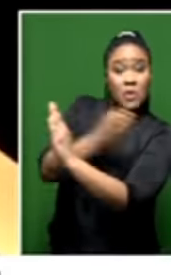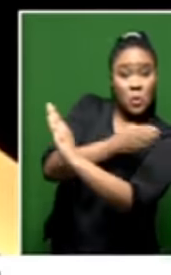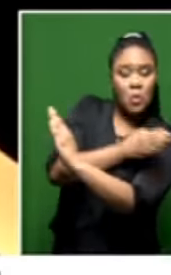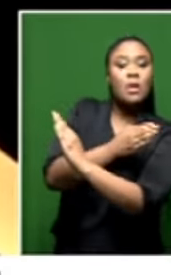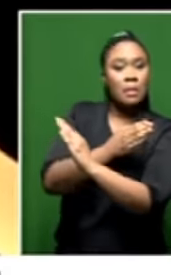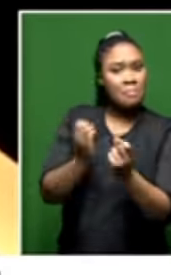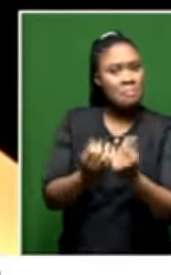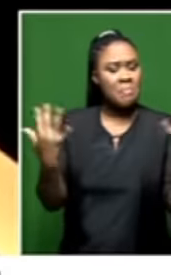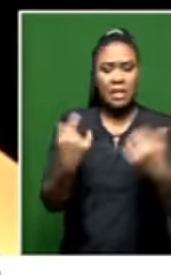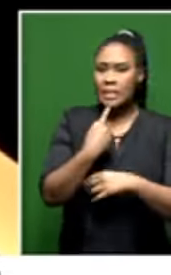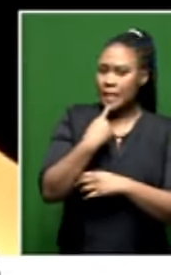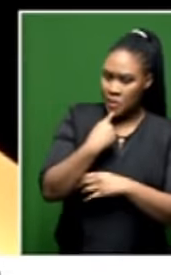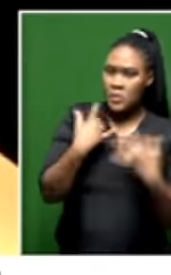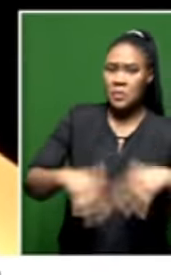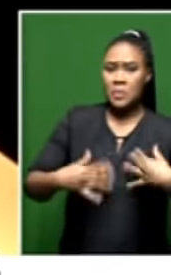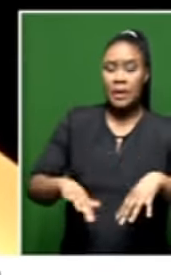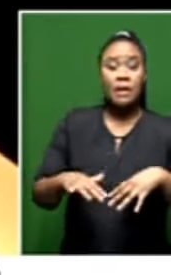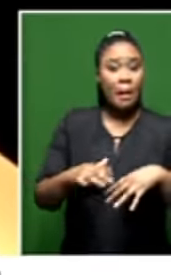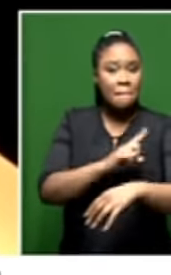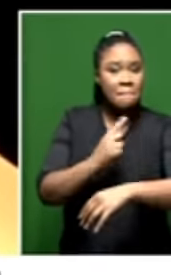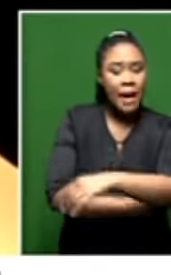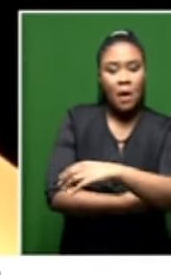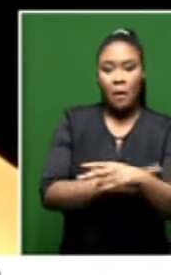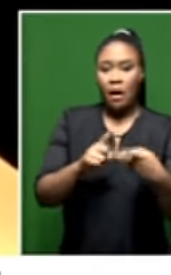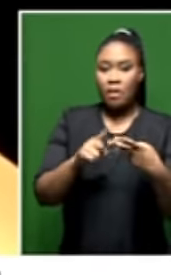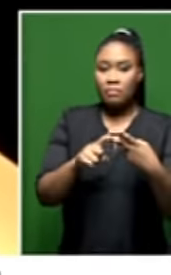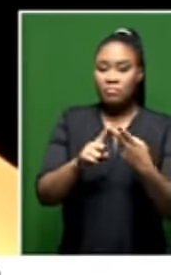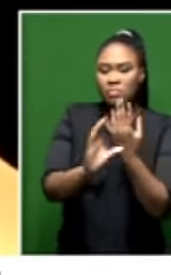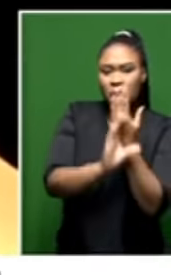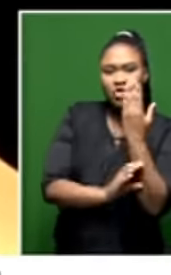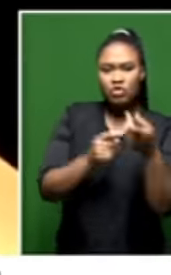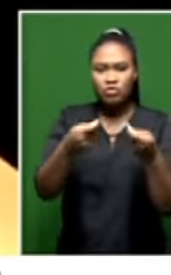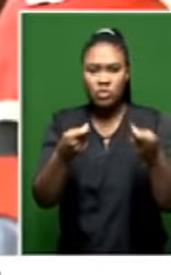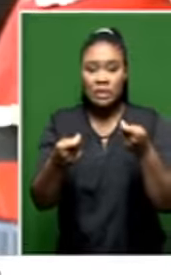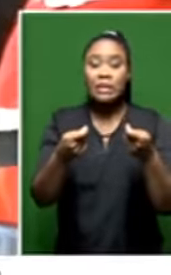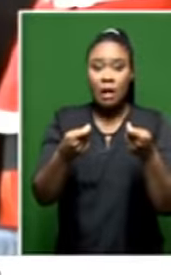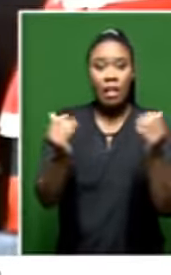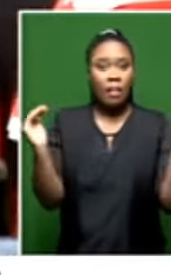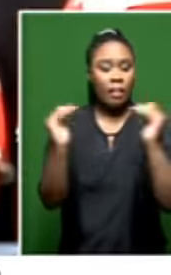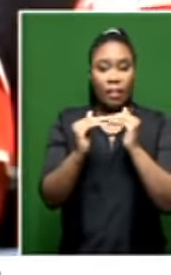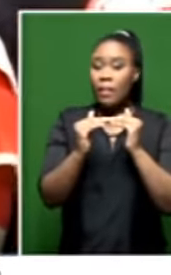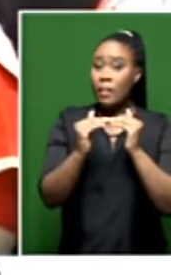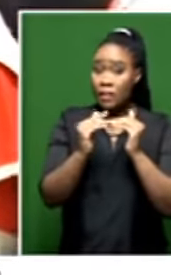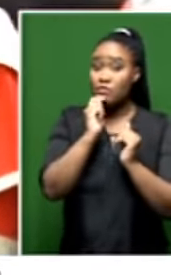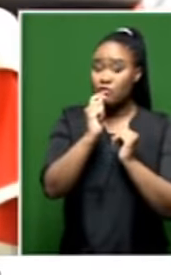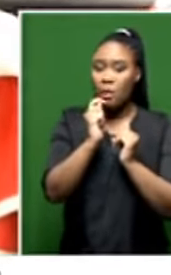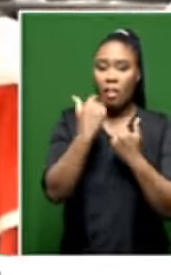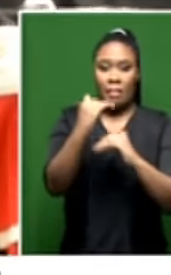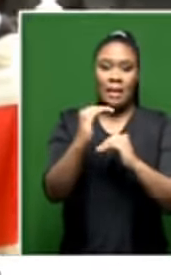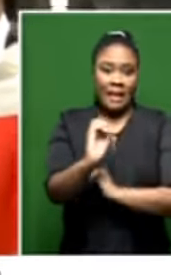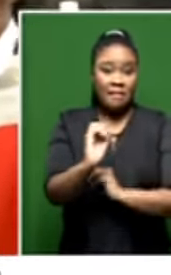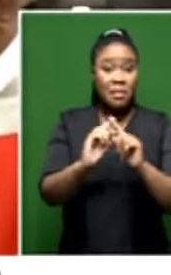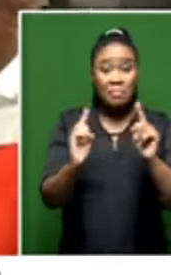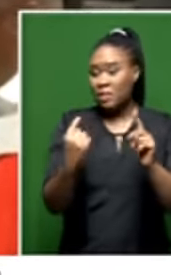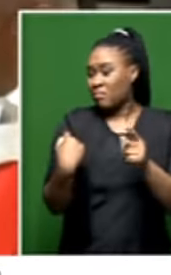fairly limited sort of powers and control over the judicial institution. That's changed a lot over the last decade or